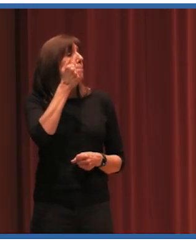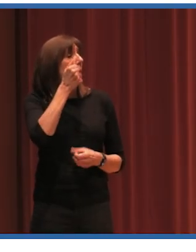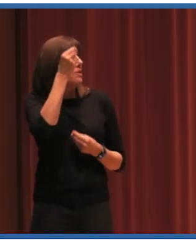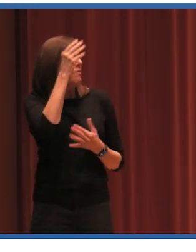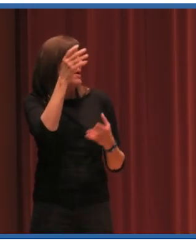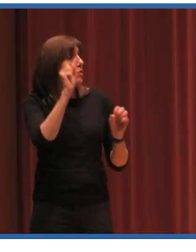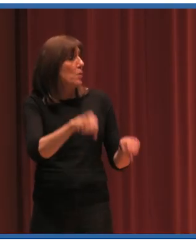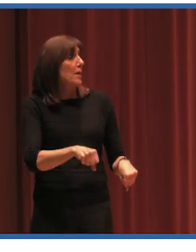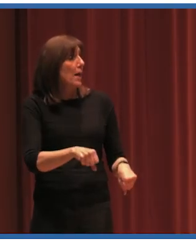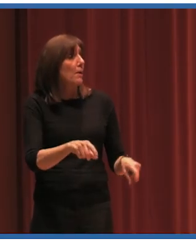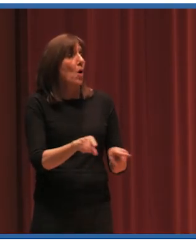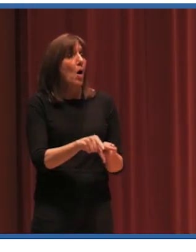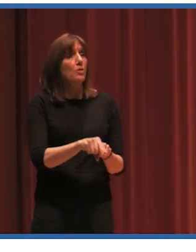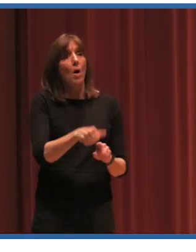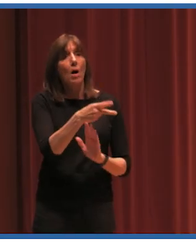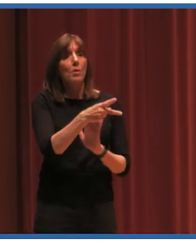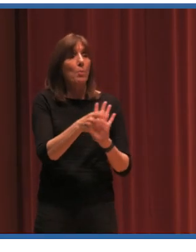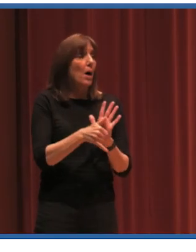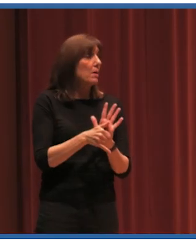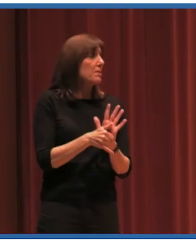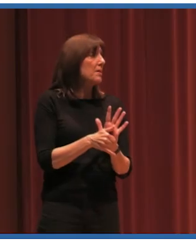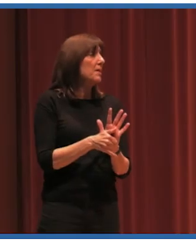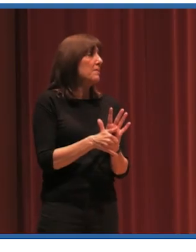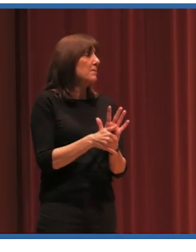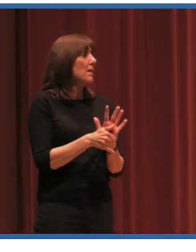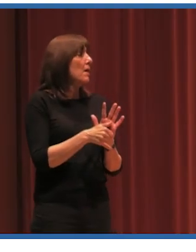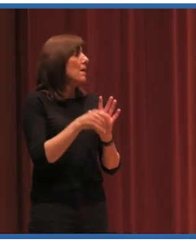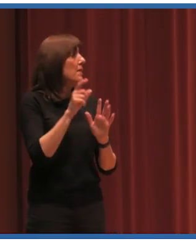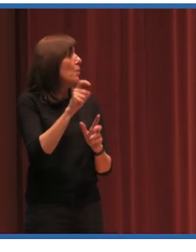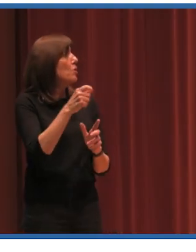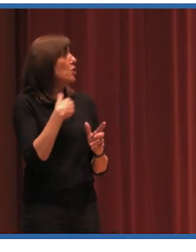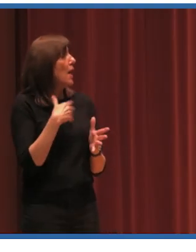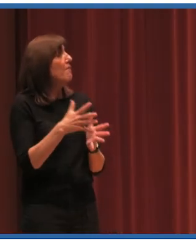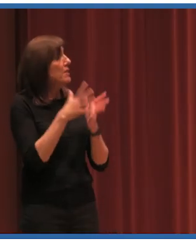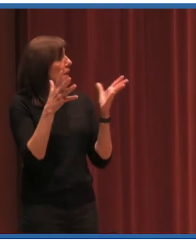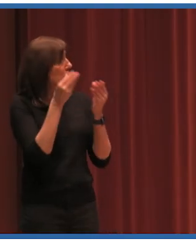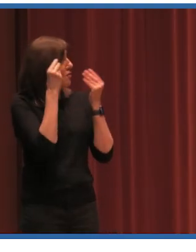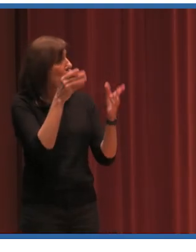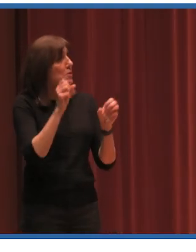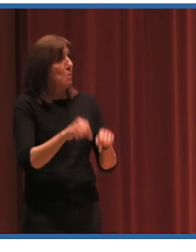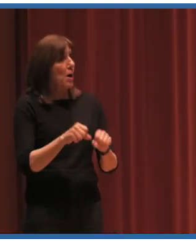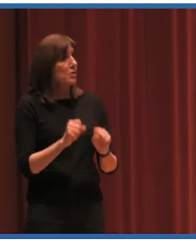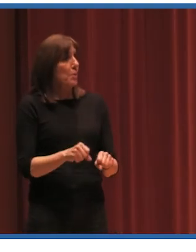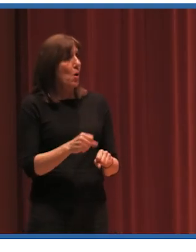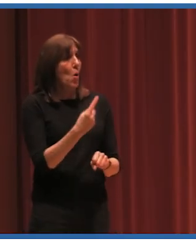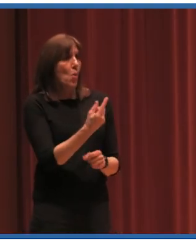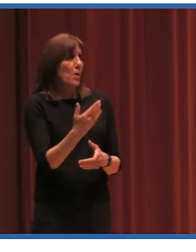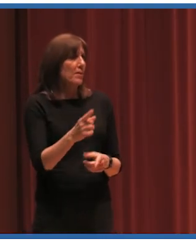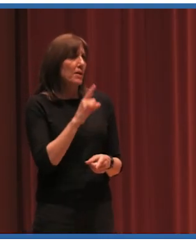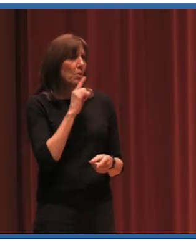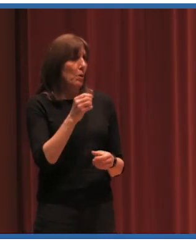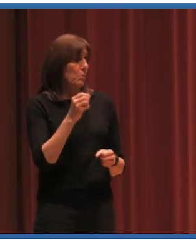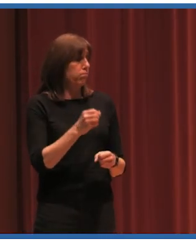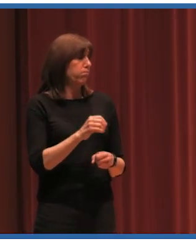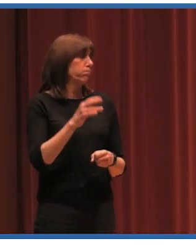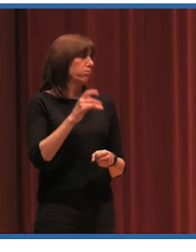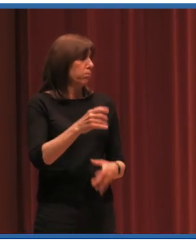lot of other policy solutions that relate to that idea of getting as much information as we can. So one thing that kind of blew my mind is